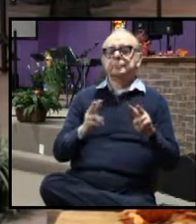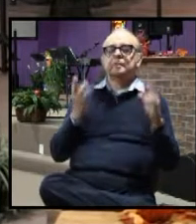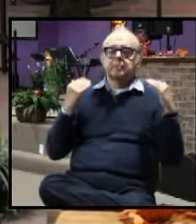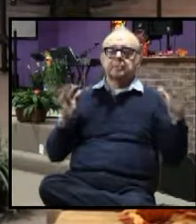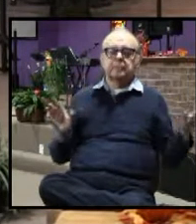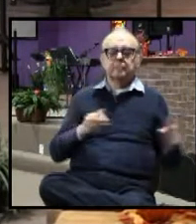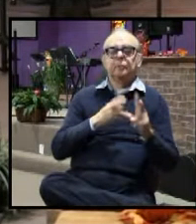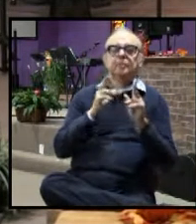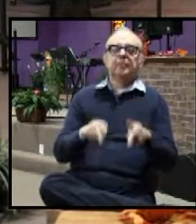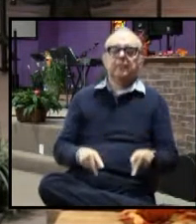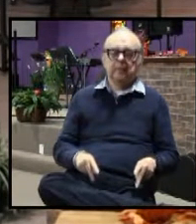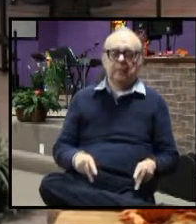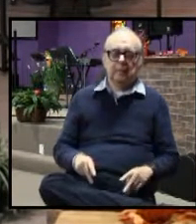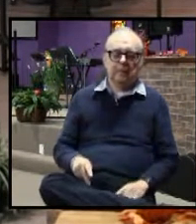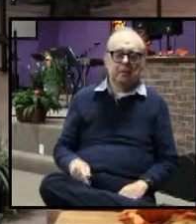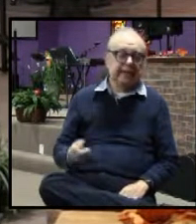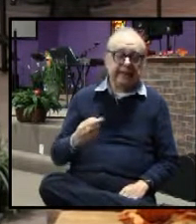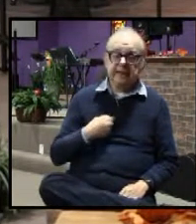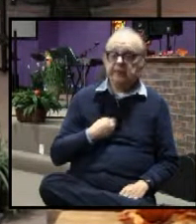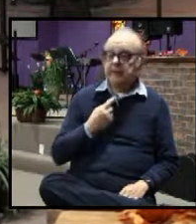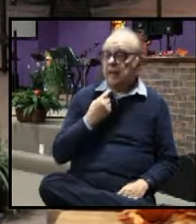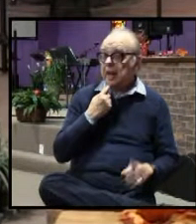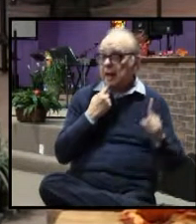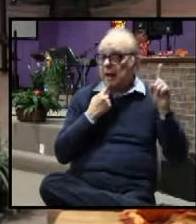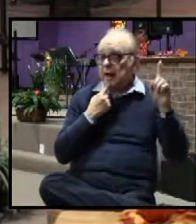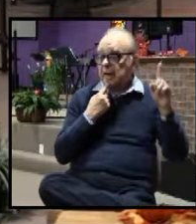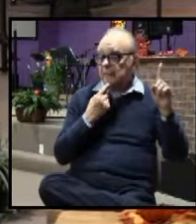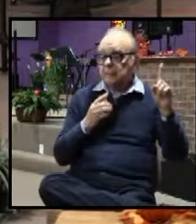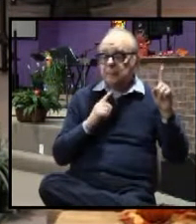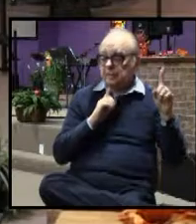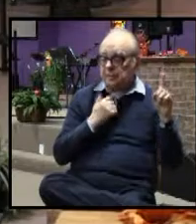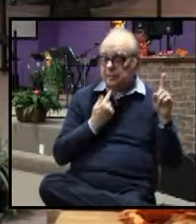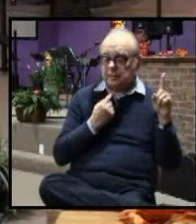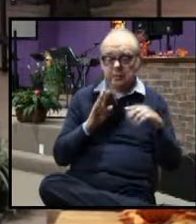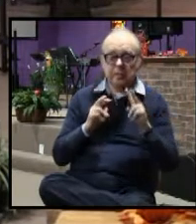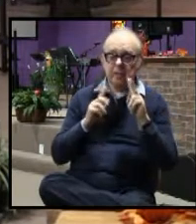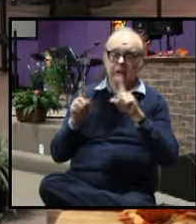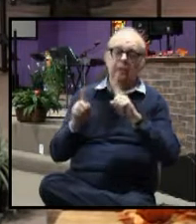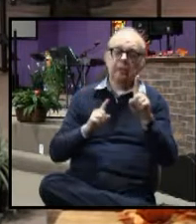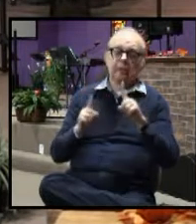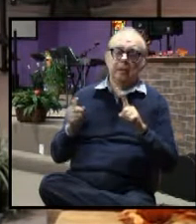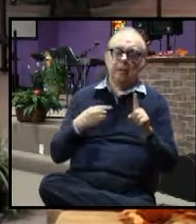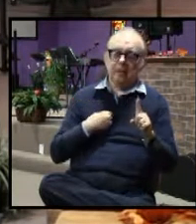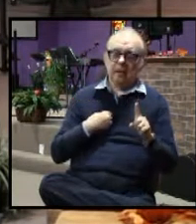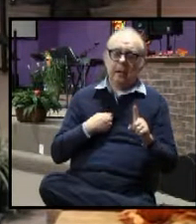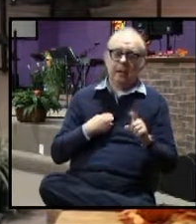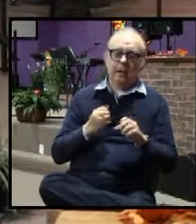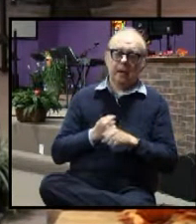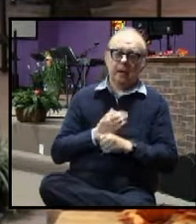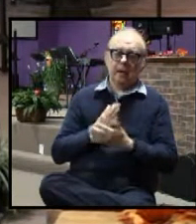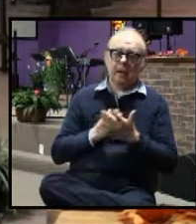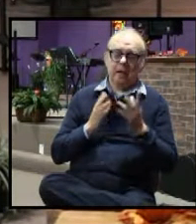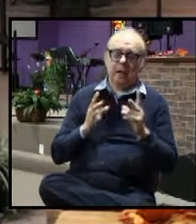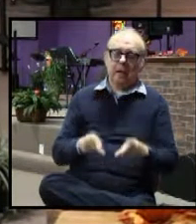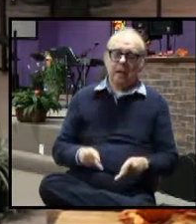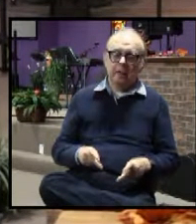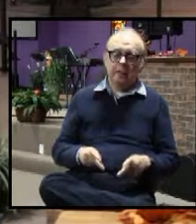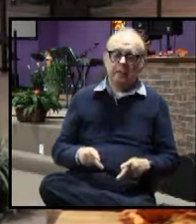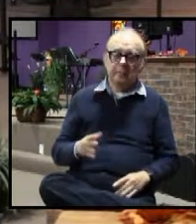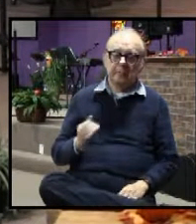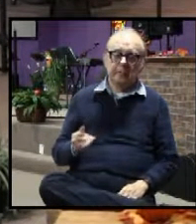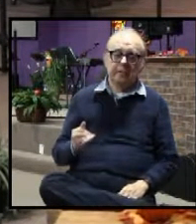looked at all the angels and everybody else and he says, I am so lonely. He looked at all the stars and said, I am so lonely. I got to make somebody